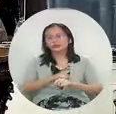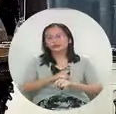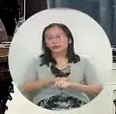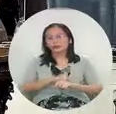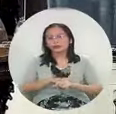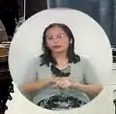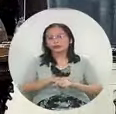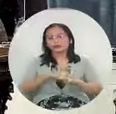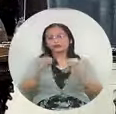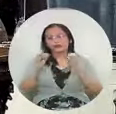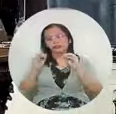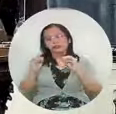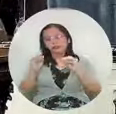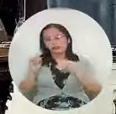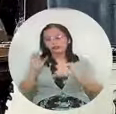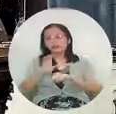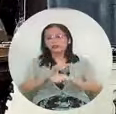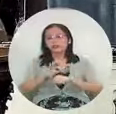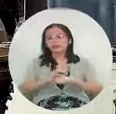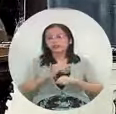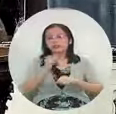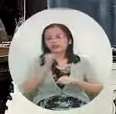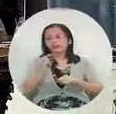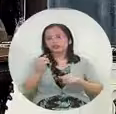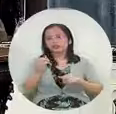preaching. Very simple atong gospel.